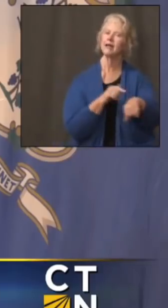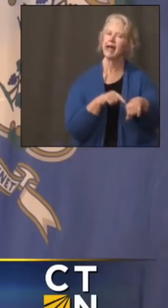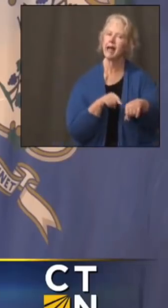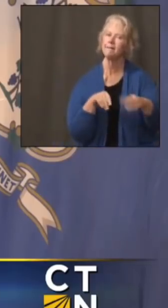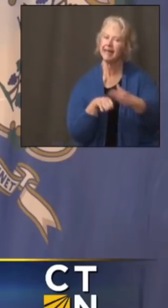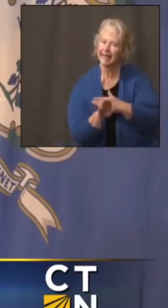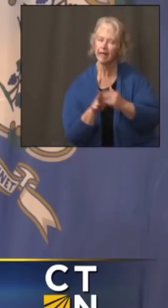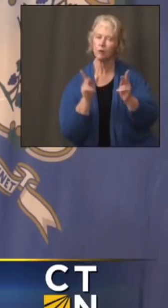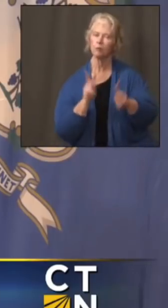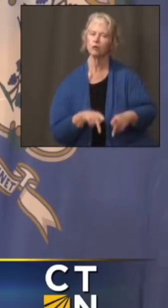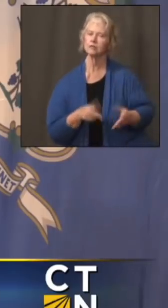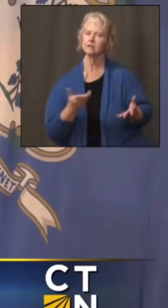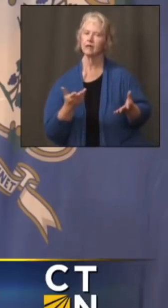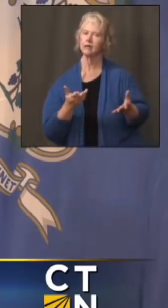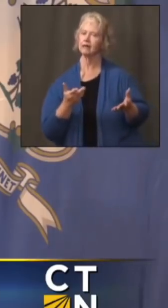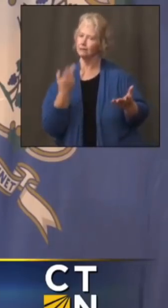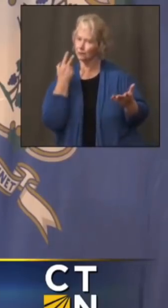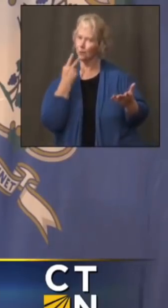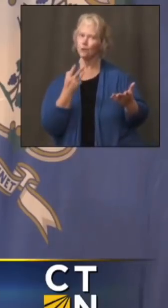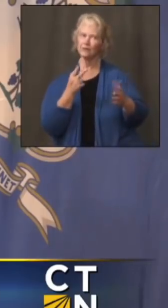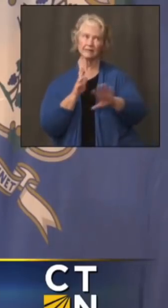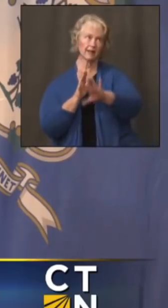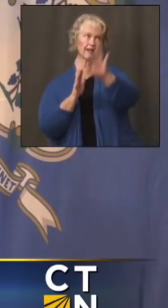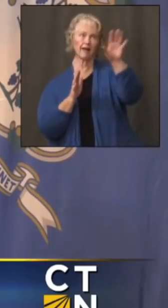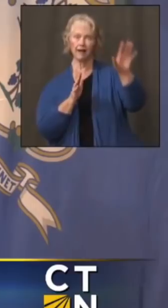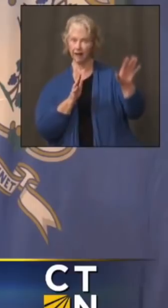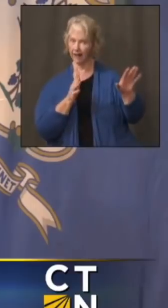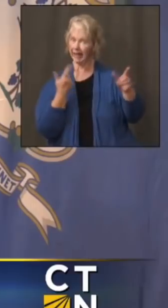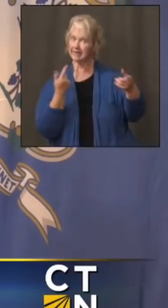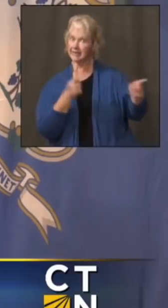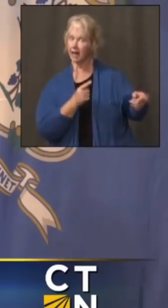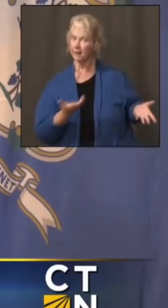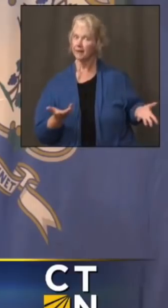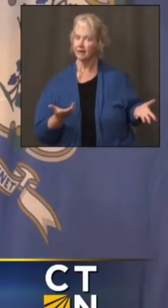seeing what's going on in the rest of the state is very positive.